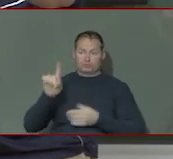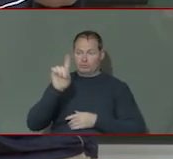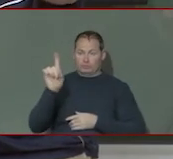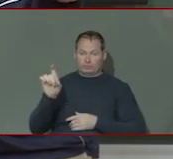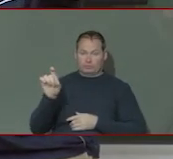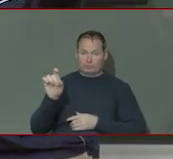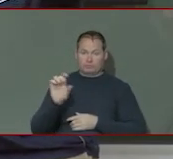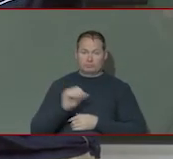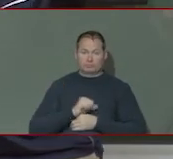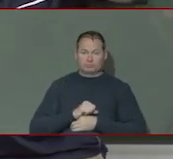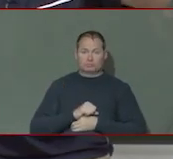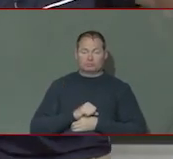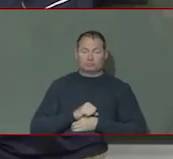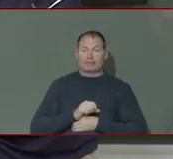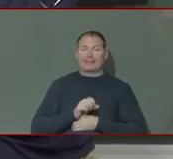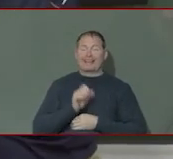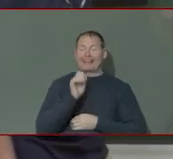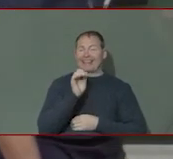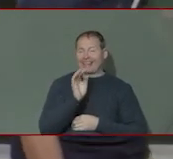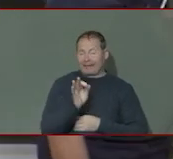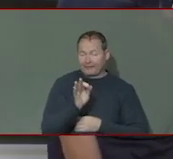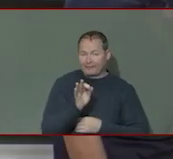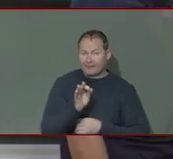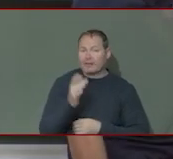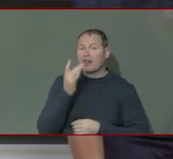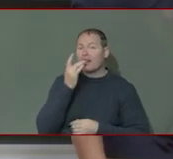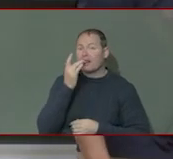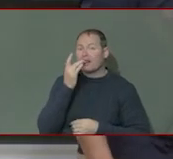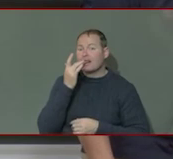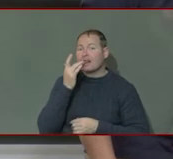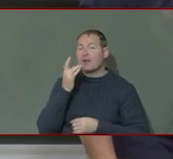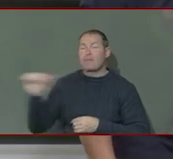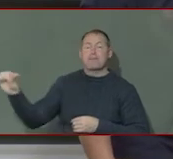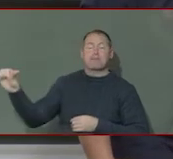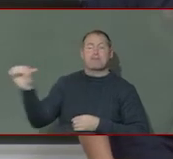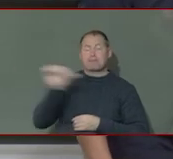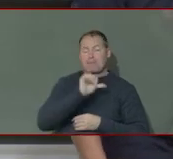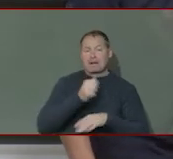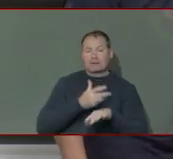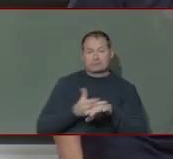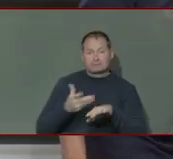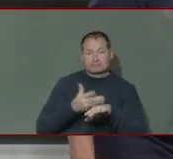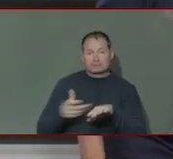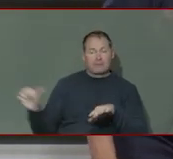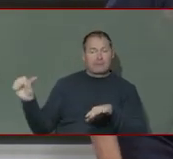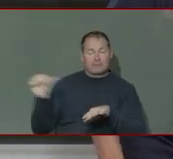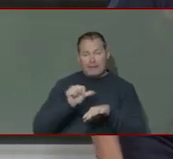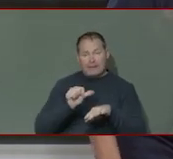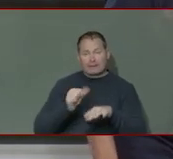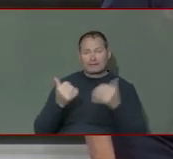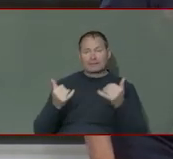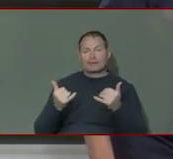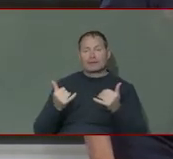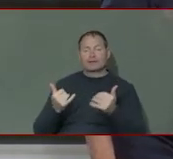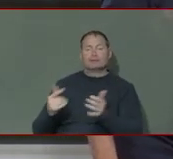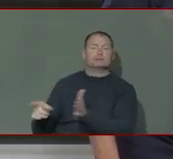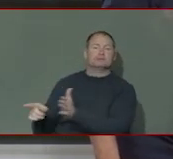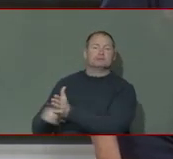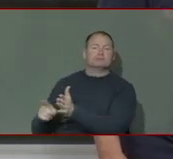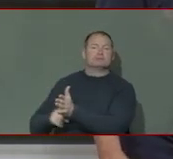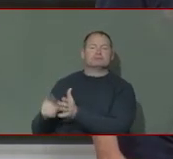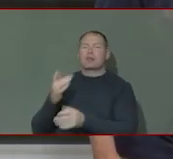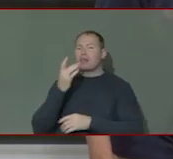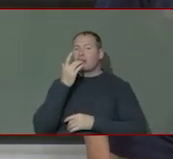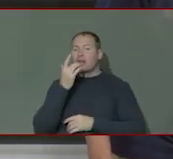you. If more salts are going back to the blood, what will happen to the salt in the urine? Will